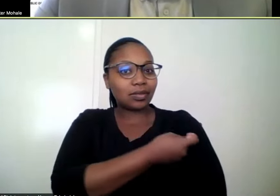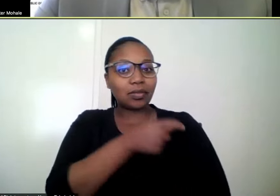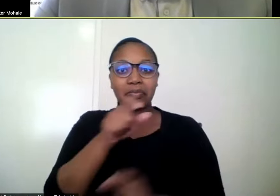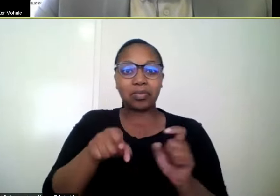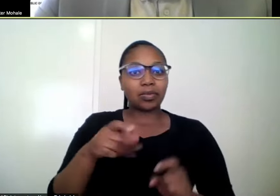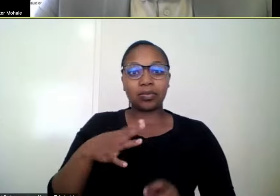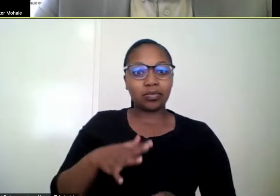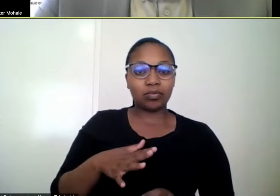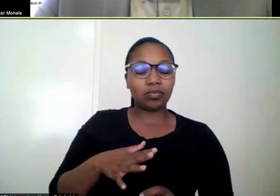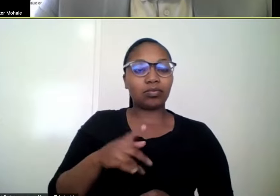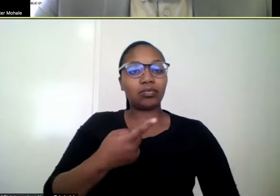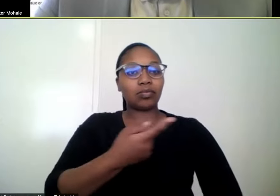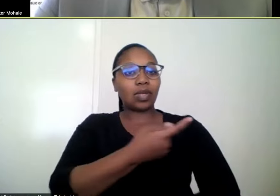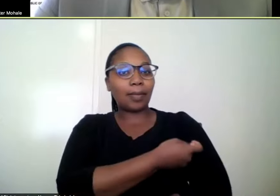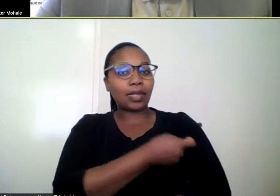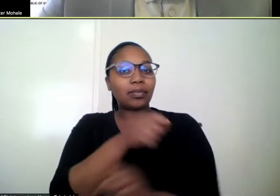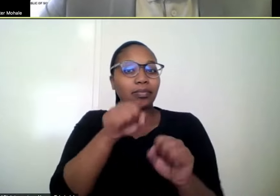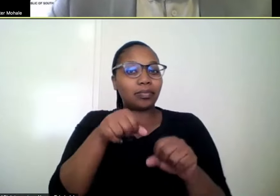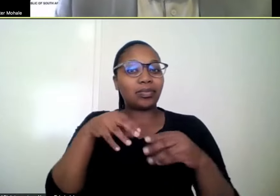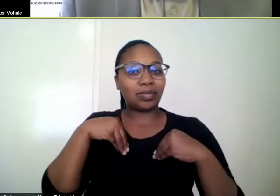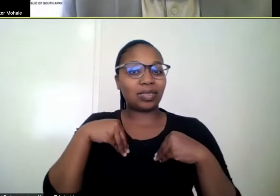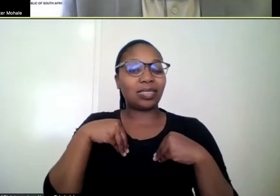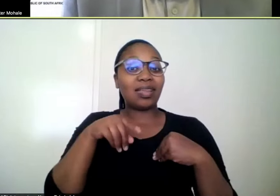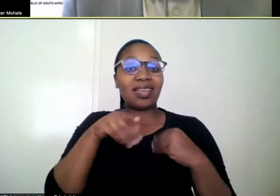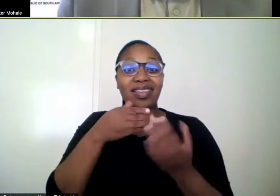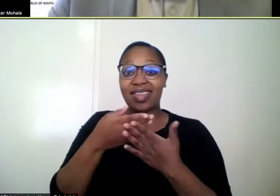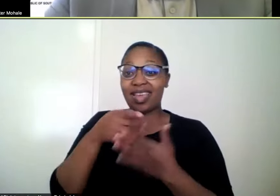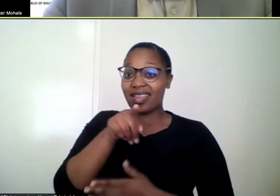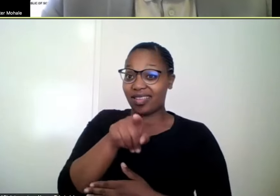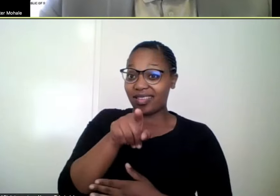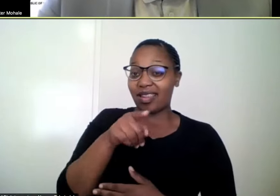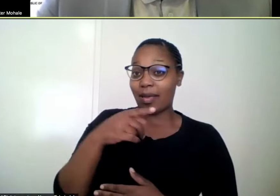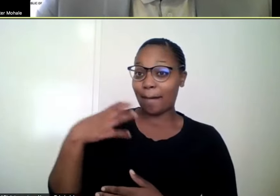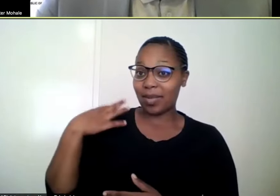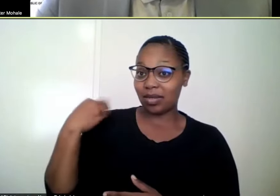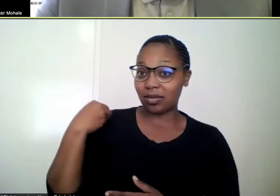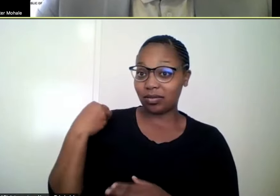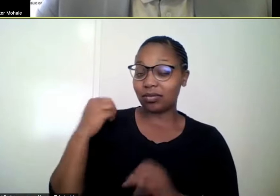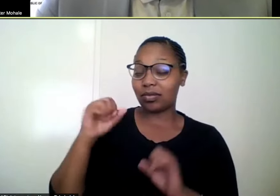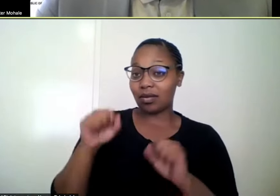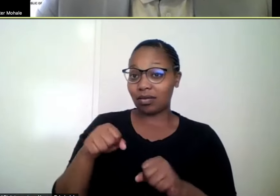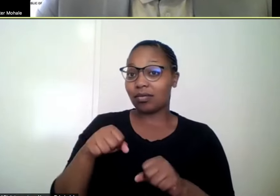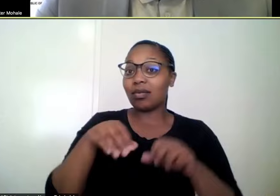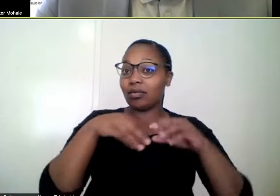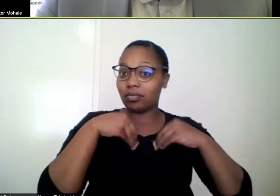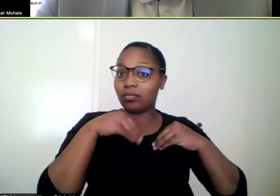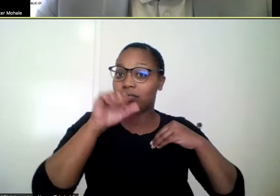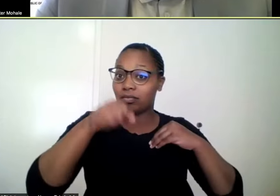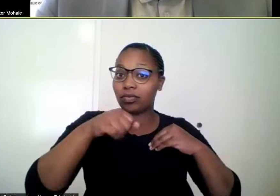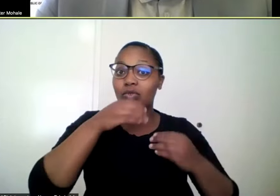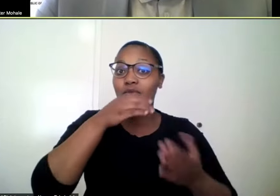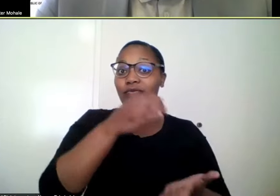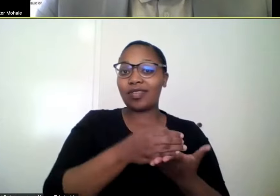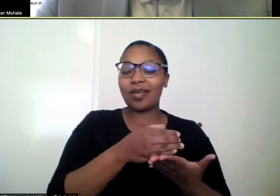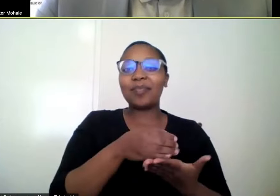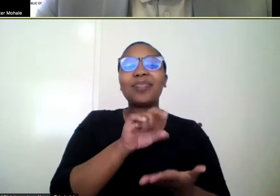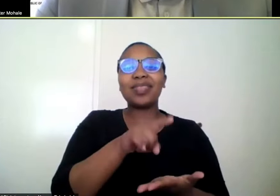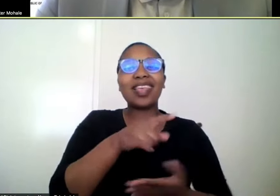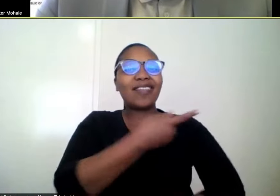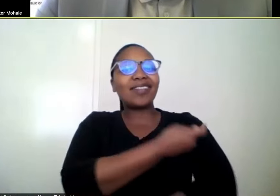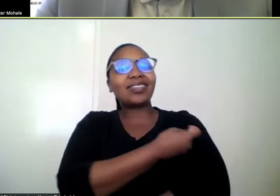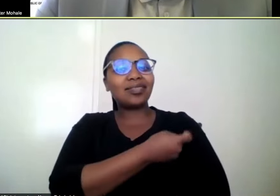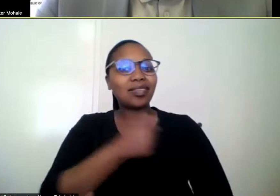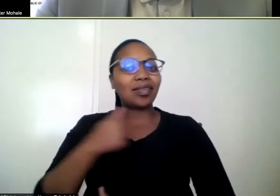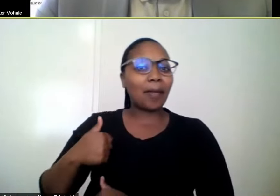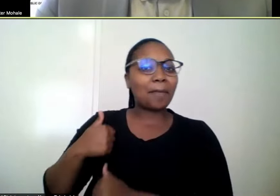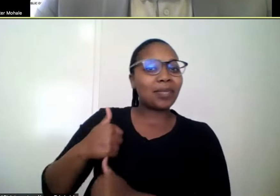is the Minister able to confirm if the vaccine hesitancy slowing the inoculation campaign? South Africa has asked J&J and